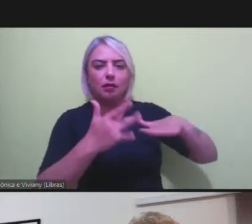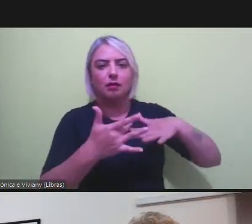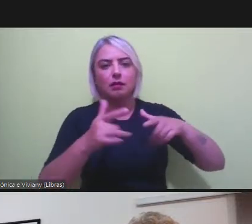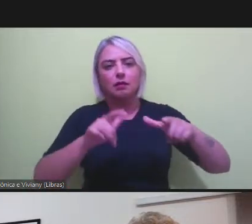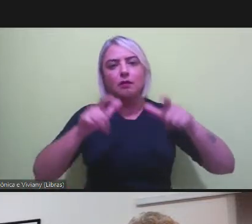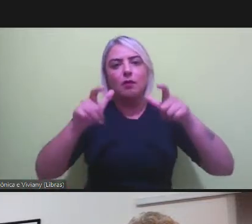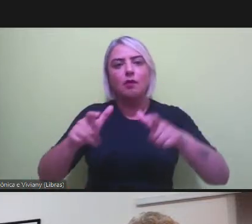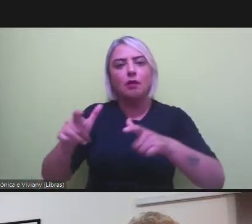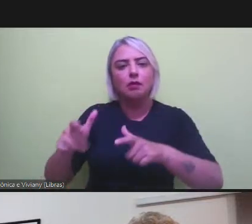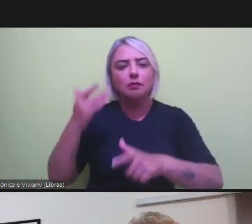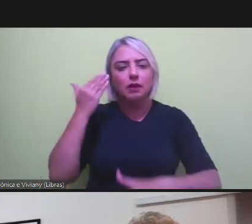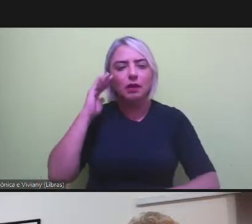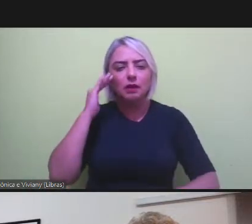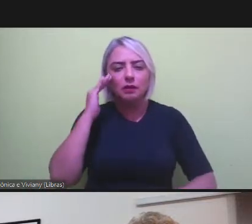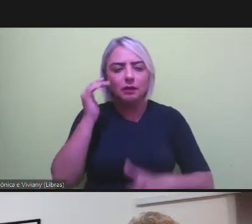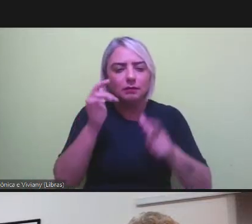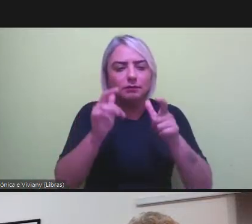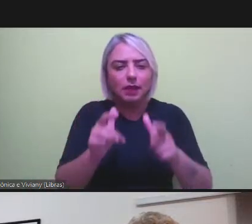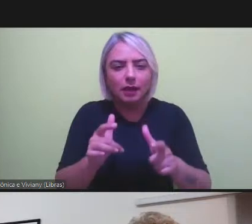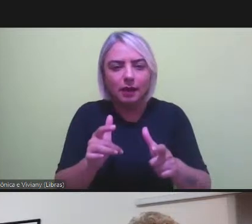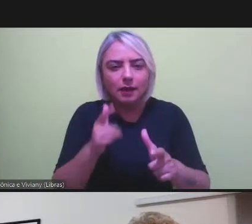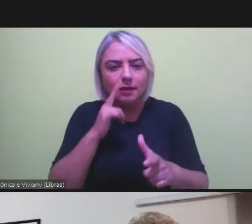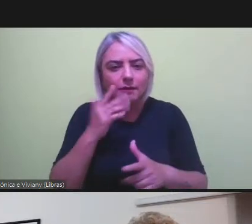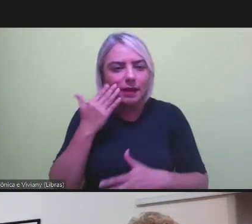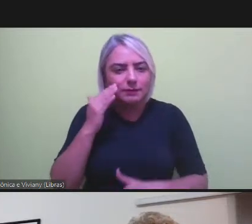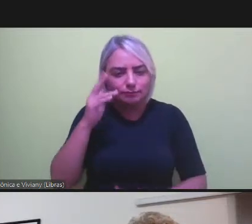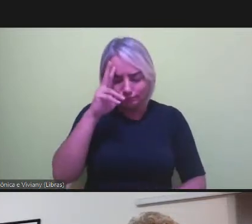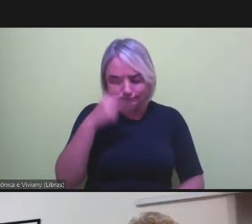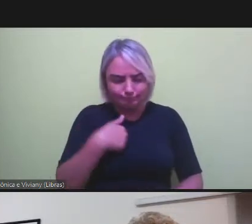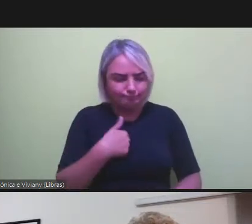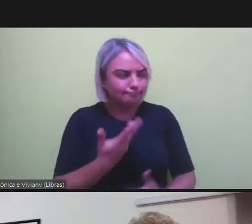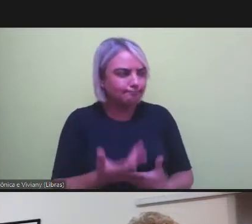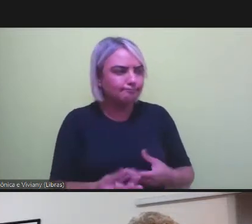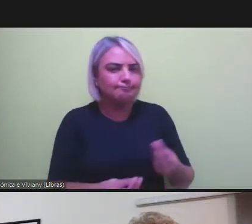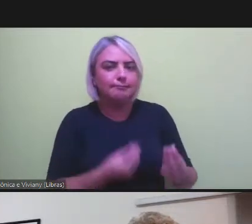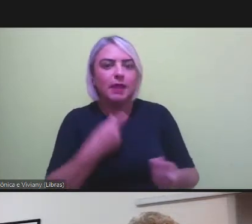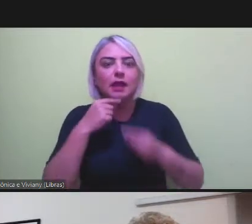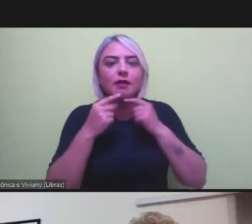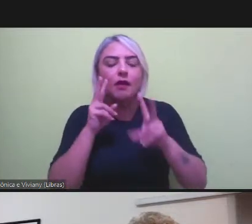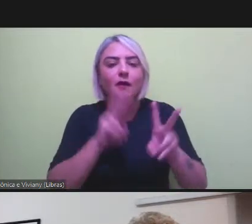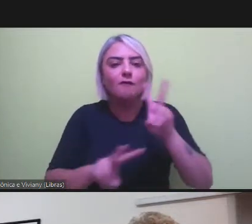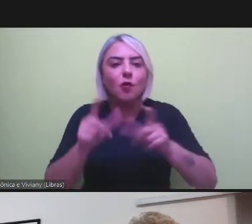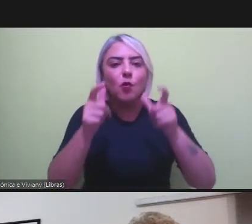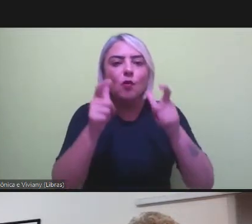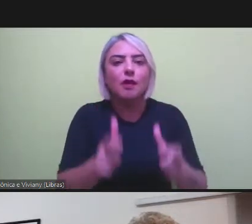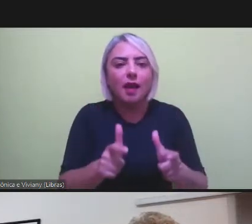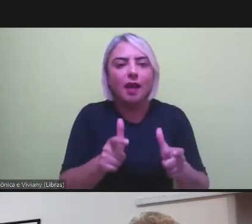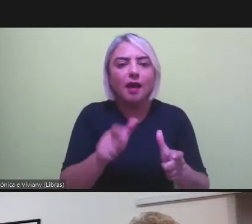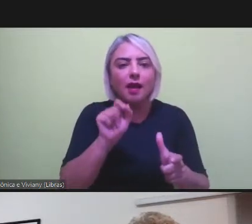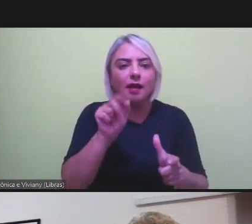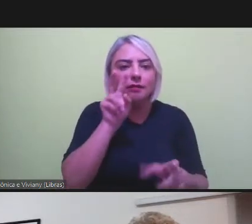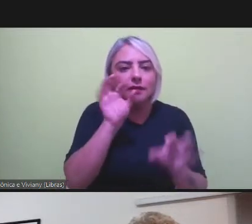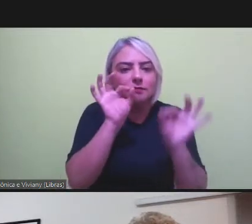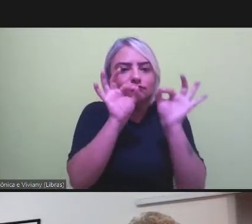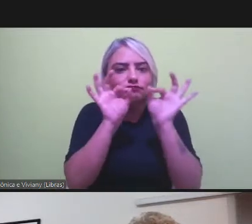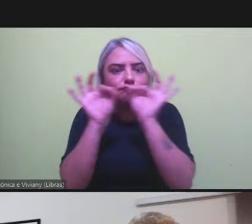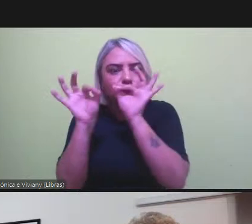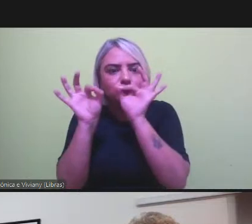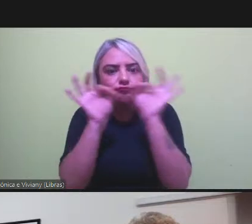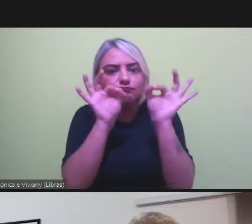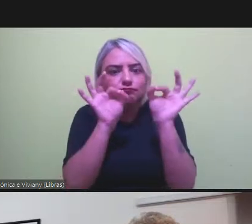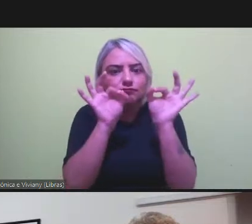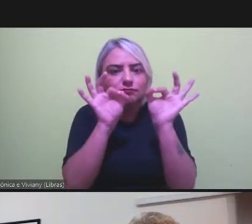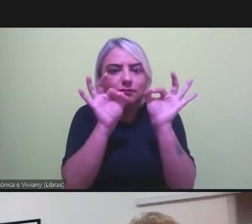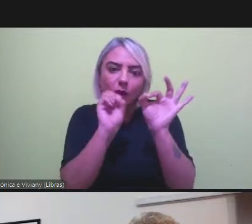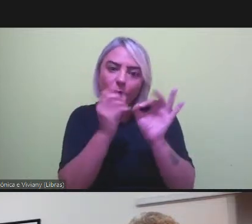media, vai entender da sometimes it's a pessoa, você vai territory, entender da and pessoa e you você vai understand the conseguir territory as chegar. you understand it É o seu yourself. If you can see the